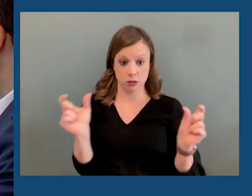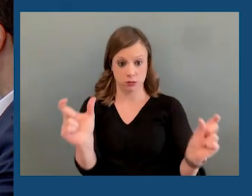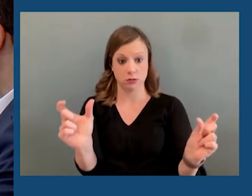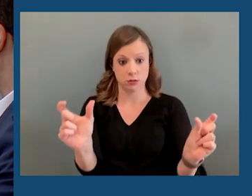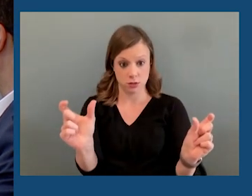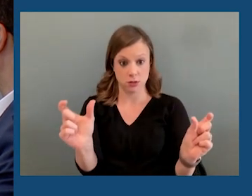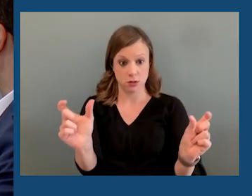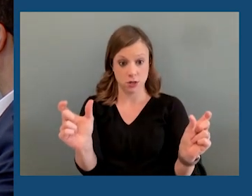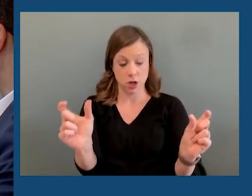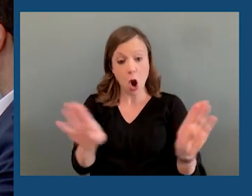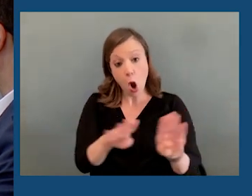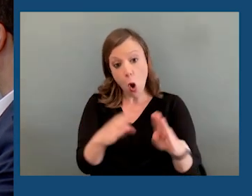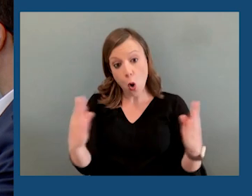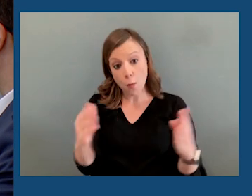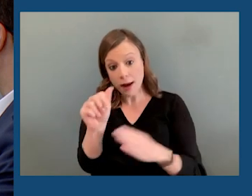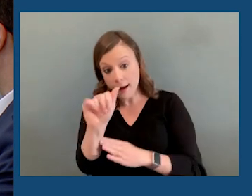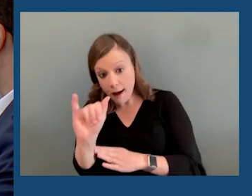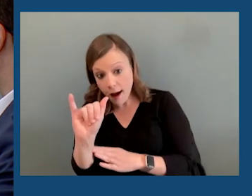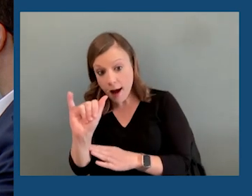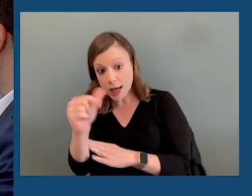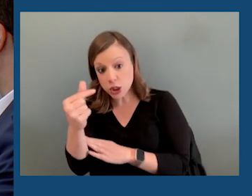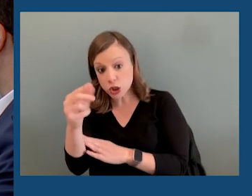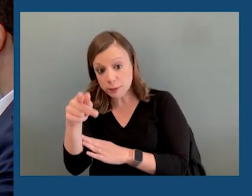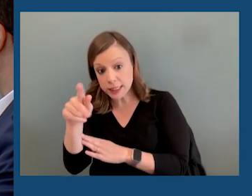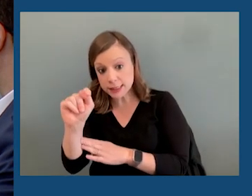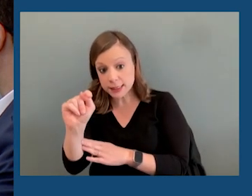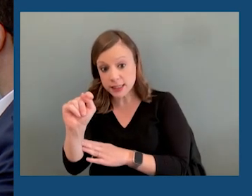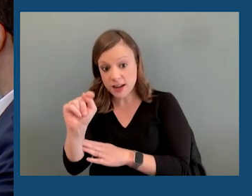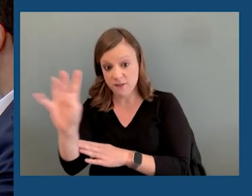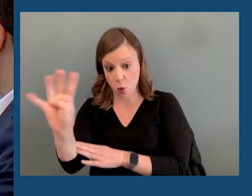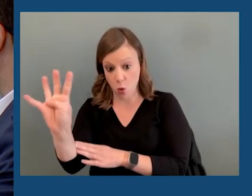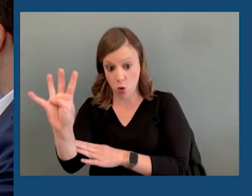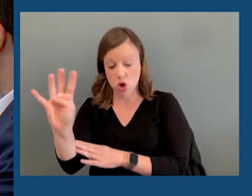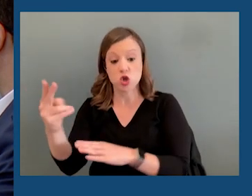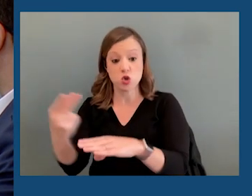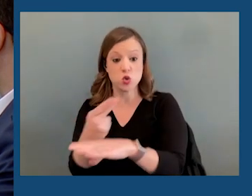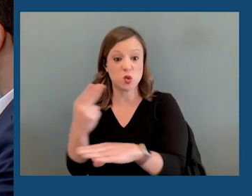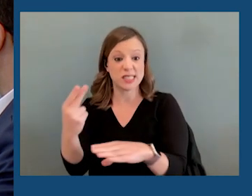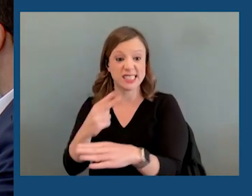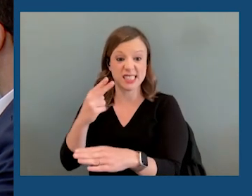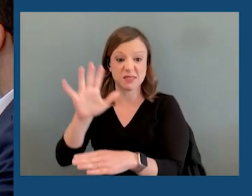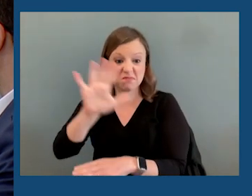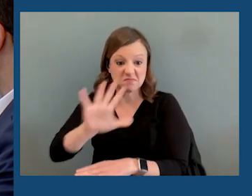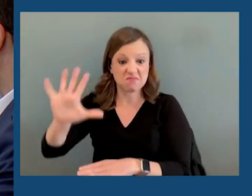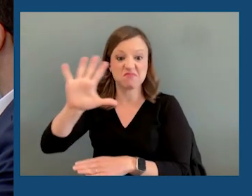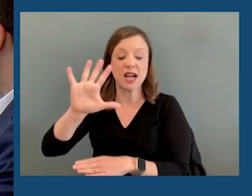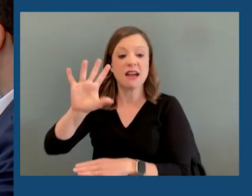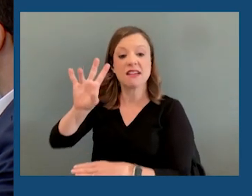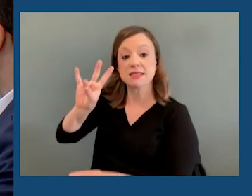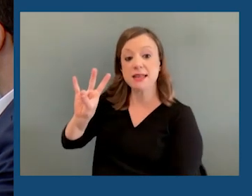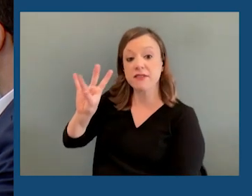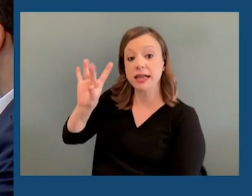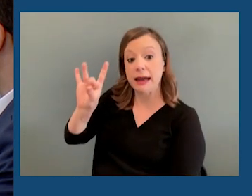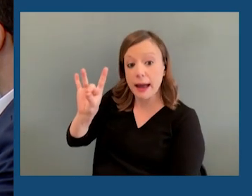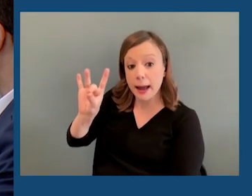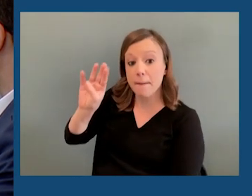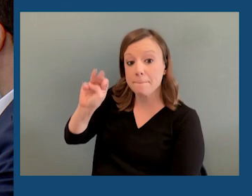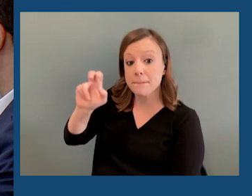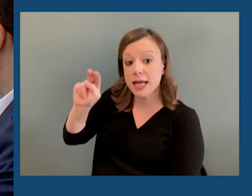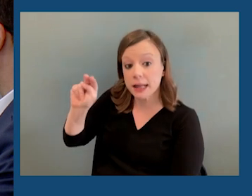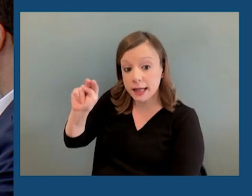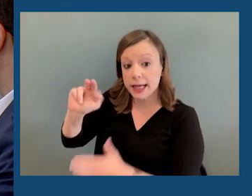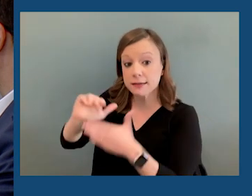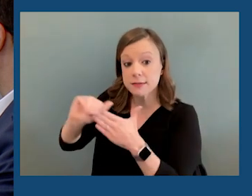OpenAI's GPT-4 used an estimated $78 million